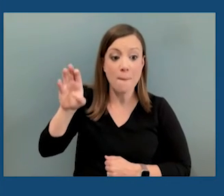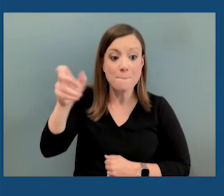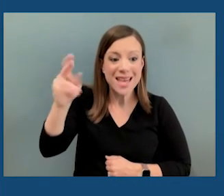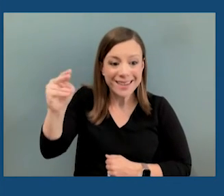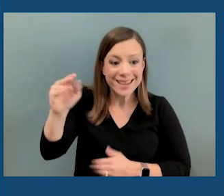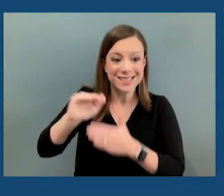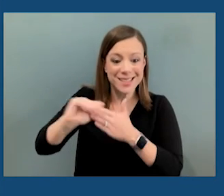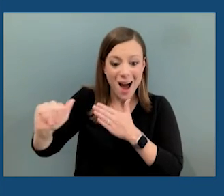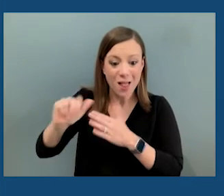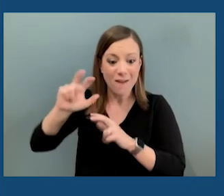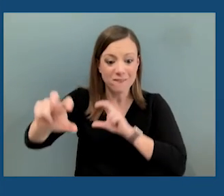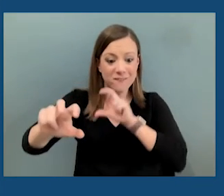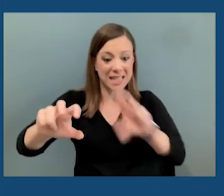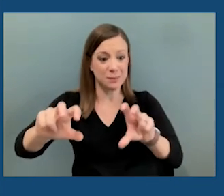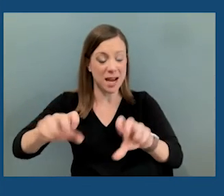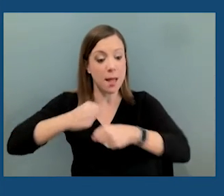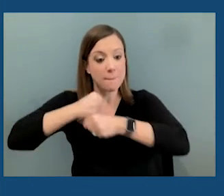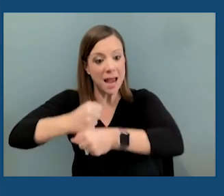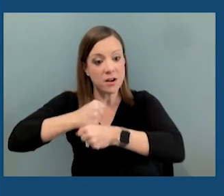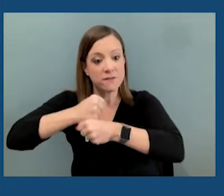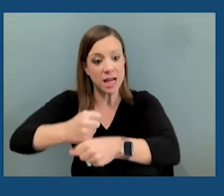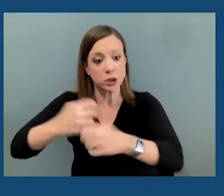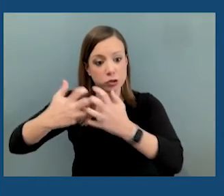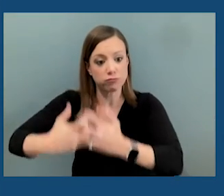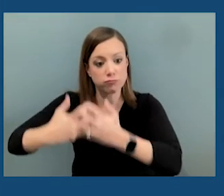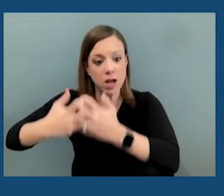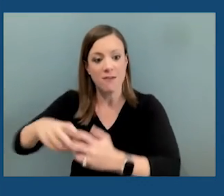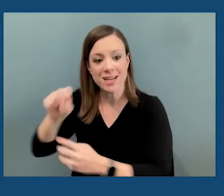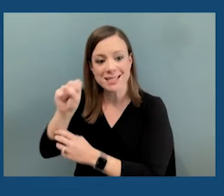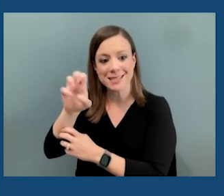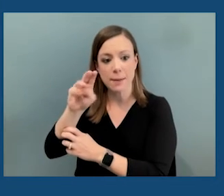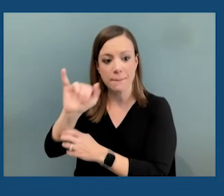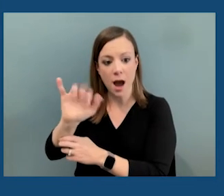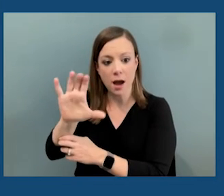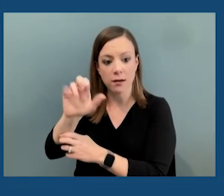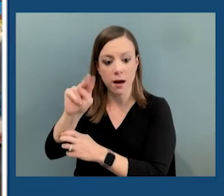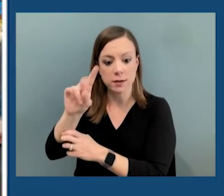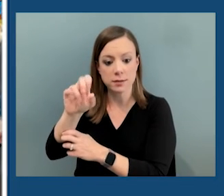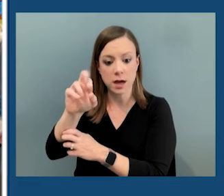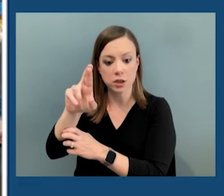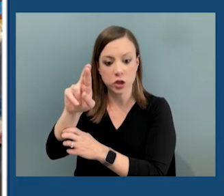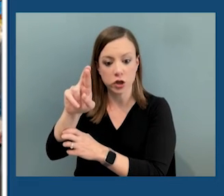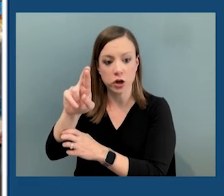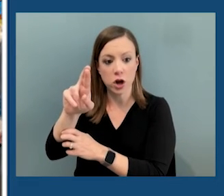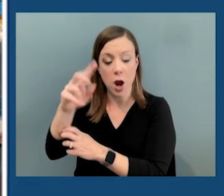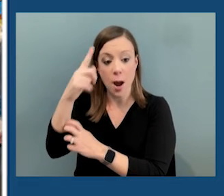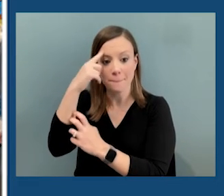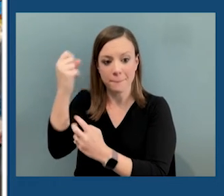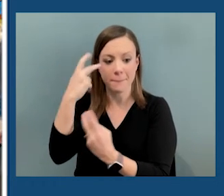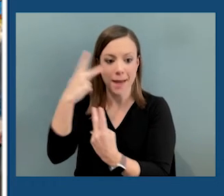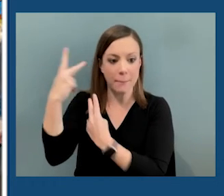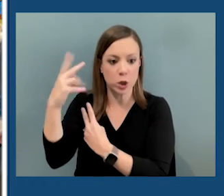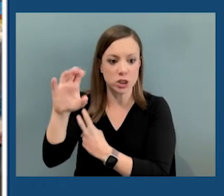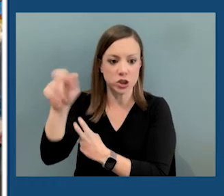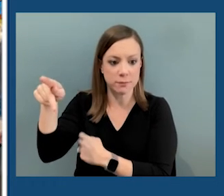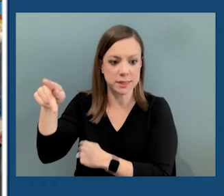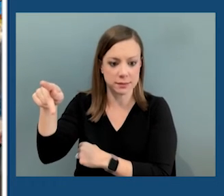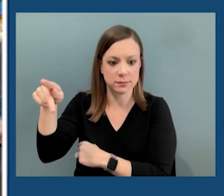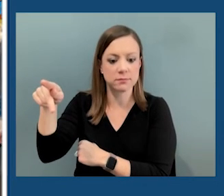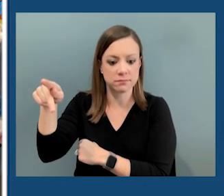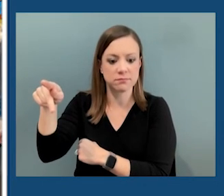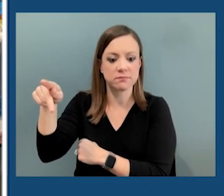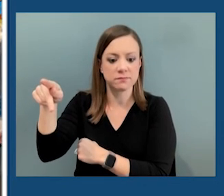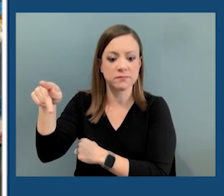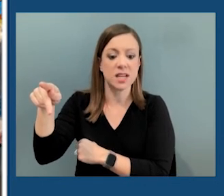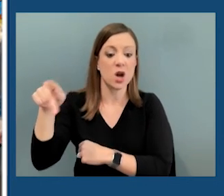of semiconductor memory chips. We announced it with President Biden a couple weeks ago, Senator Schumer, both key, instrumental